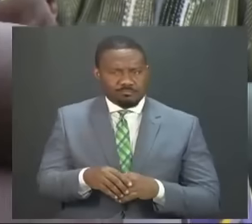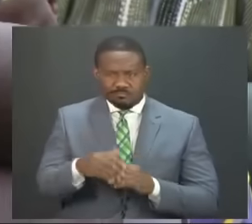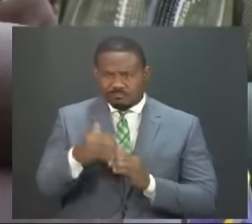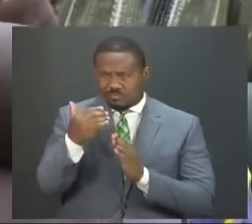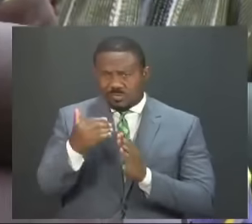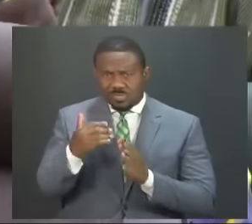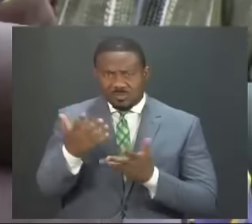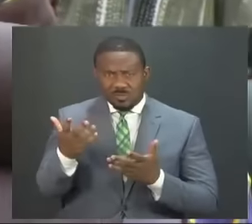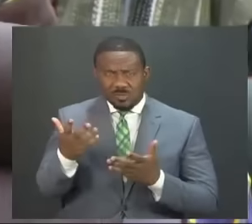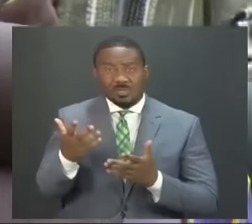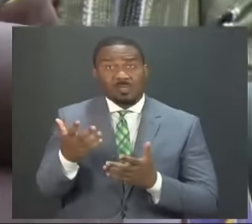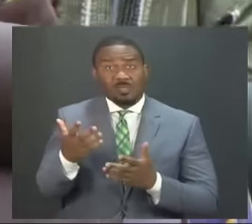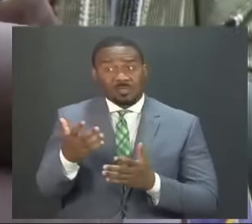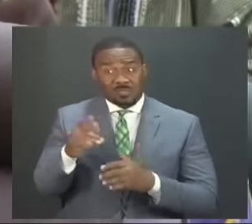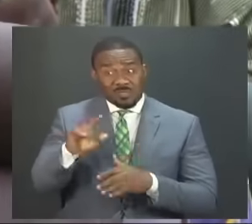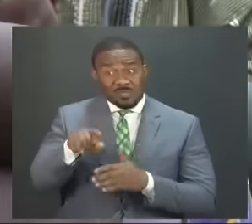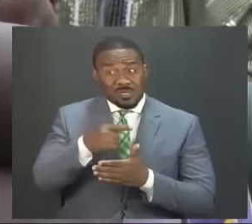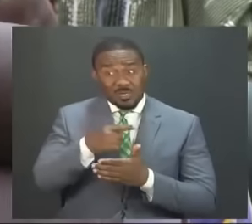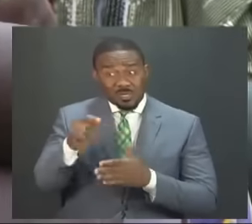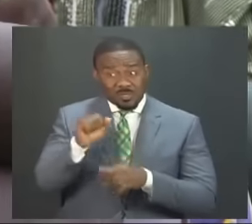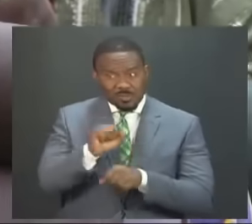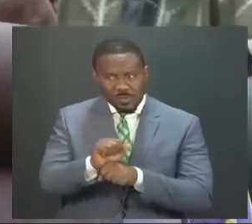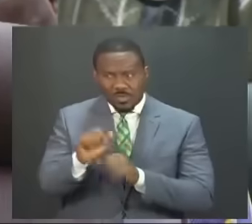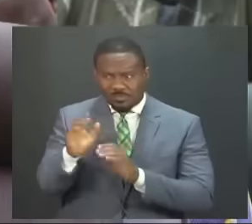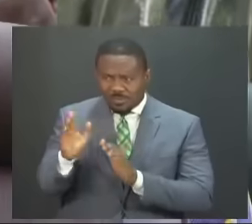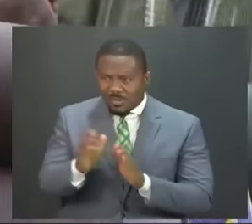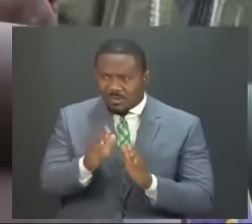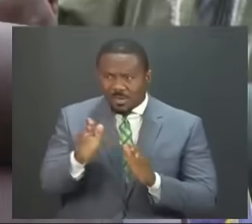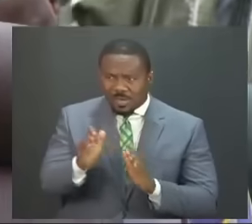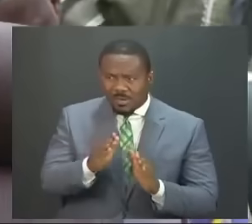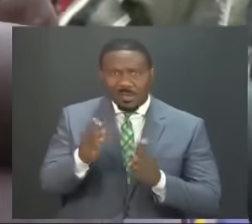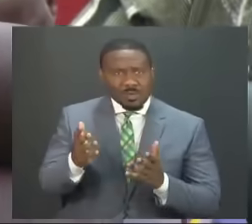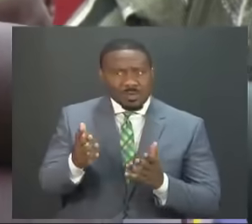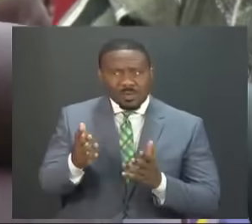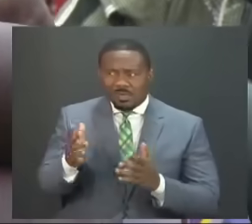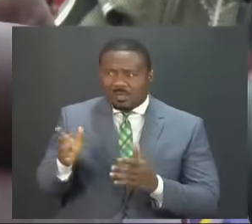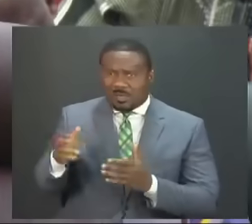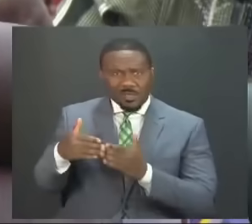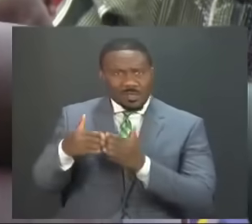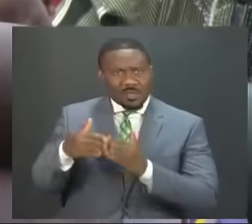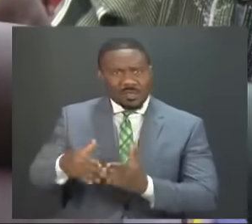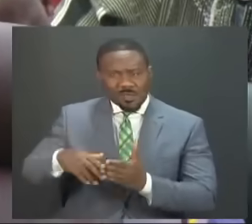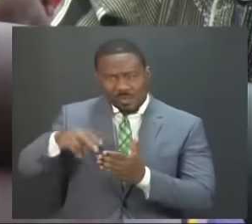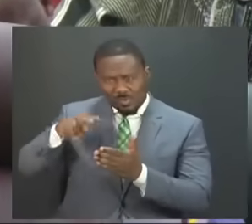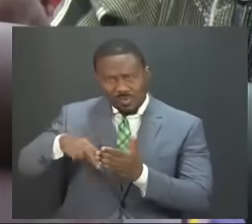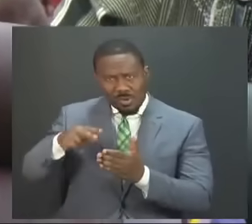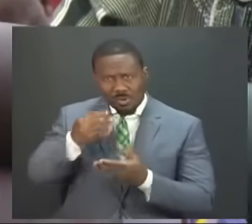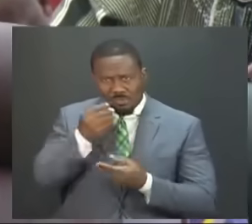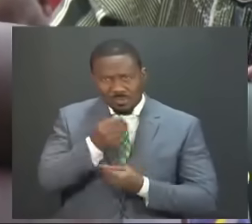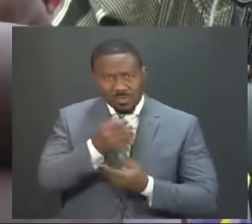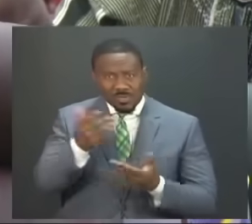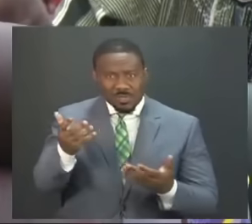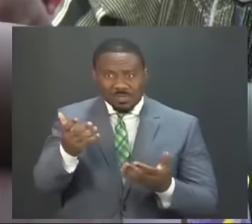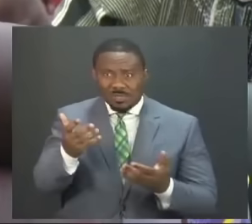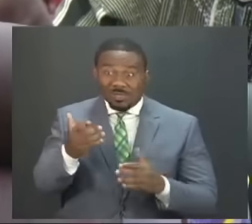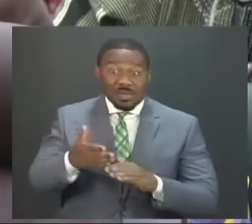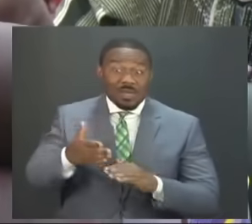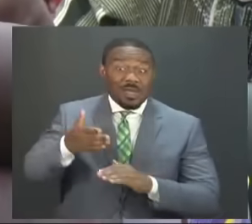is the presentation of the business statement and comments arising therefrom.